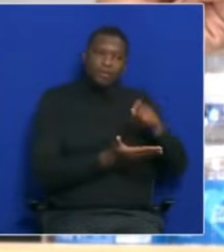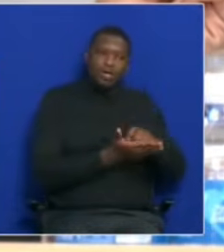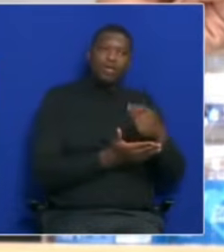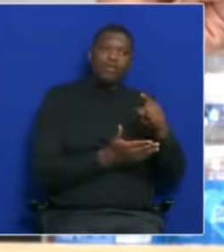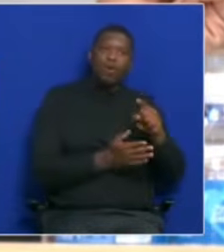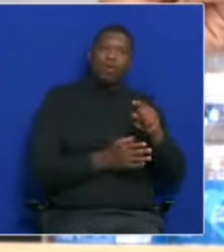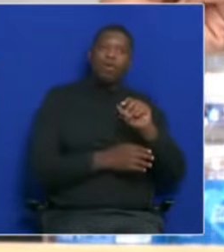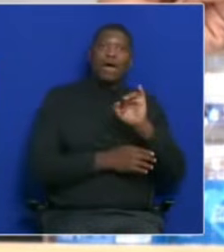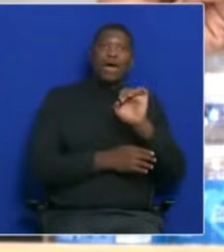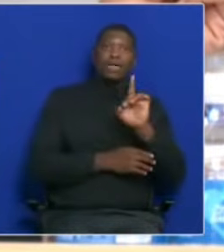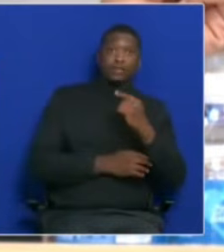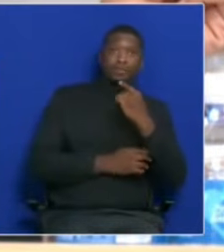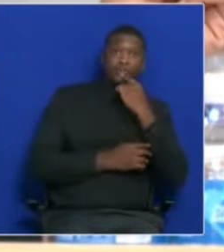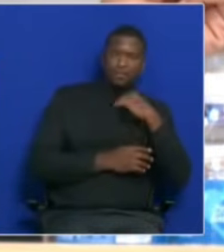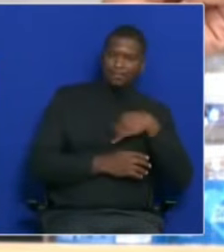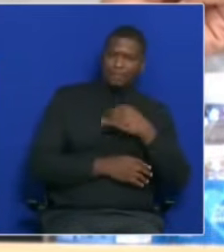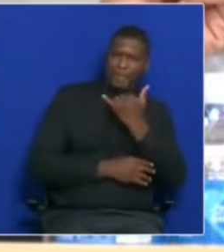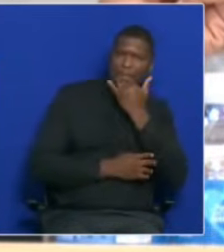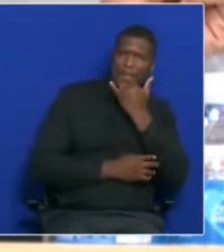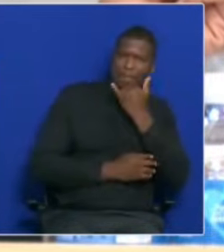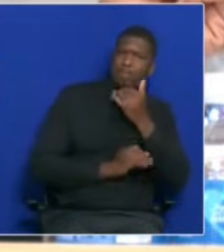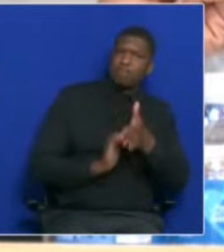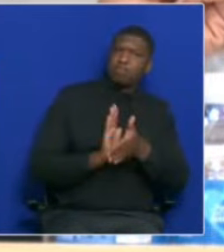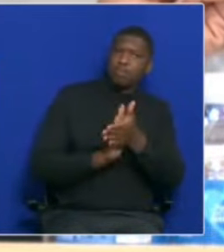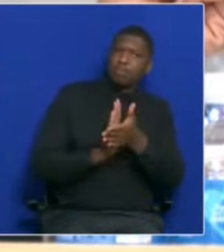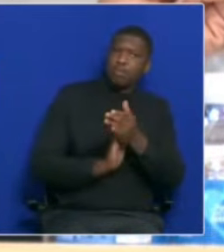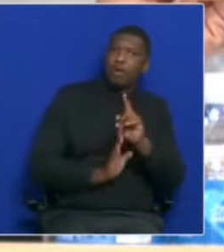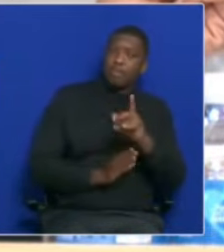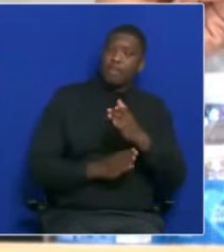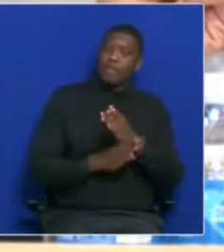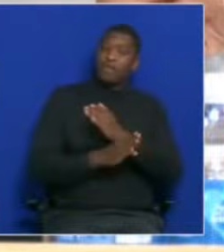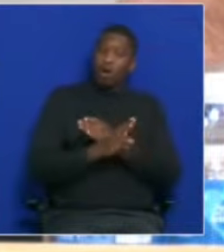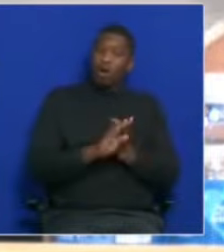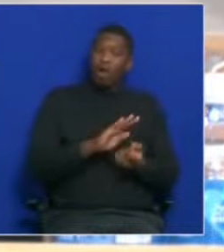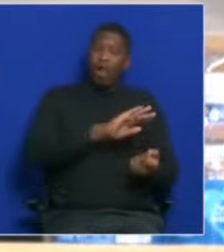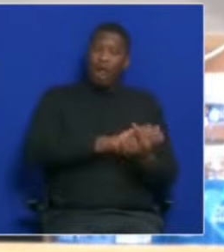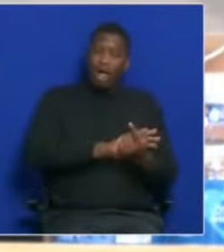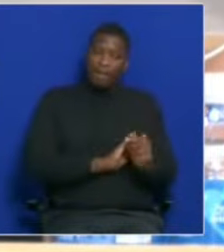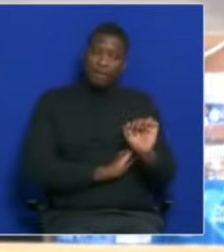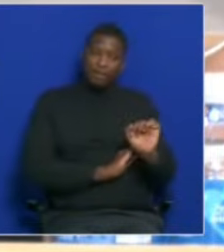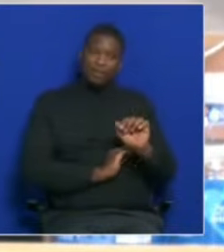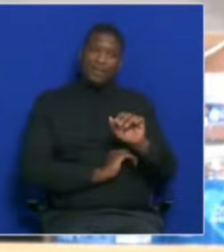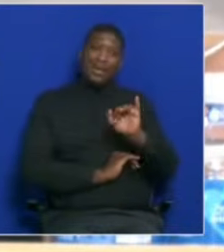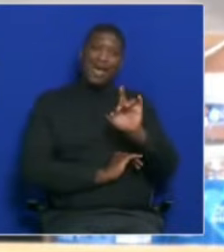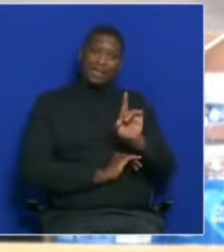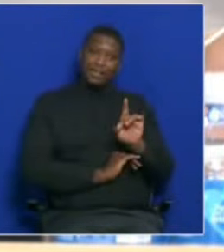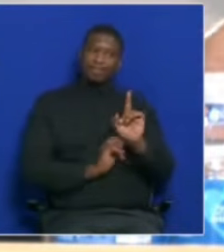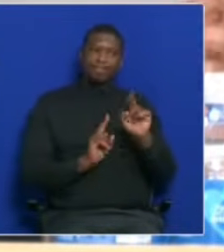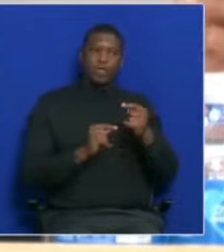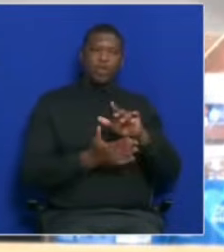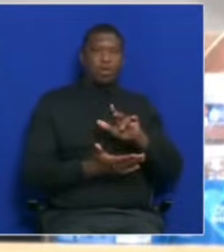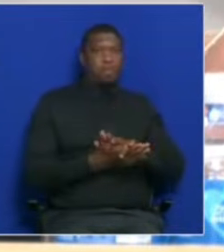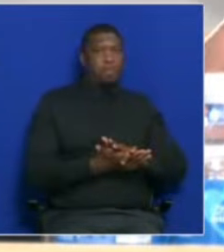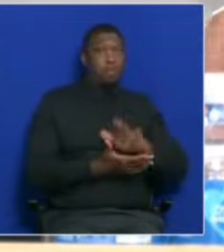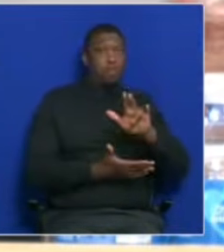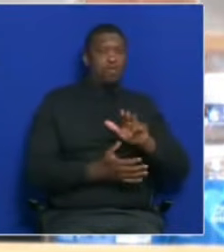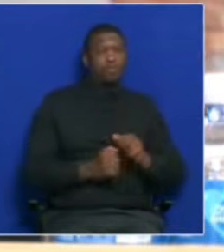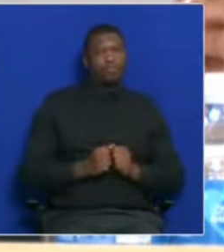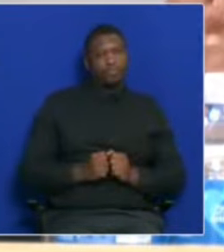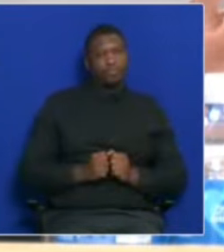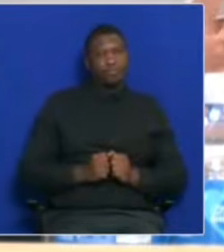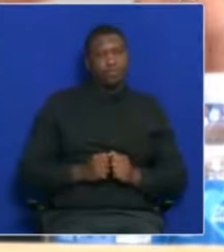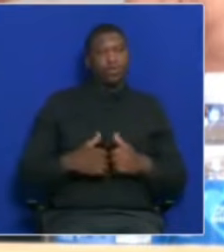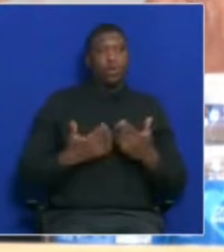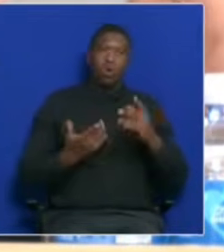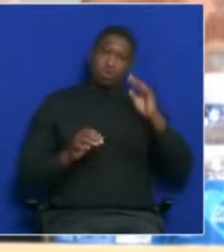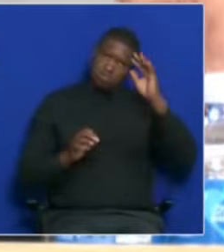I'm happy with the investigation, and until there is that sign off, the ID may not approve, may not give a decision, or may